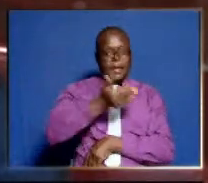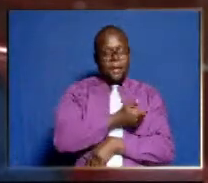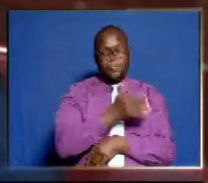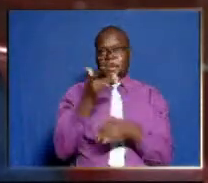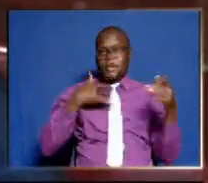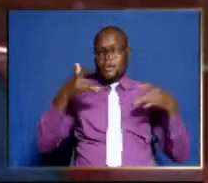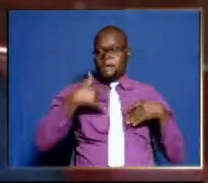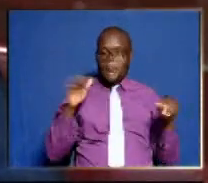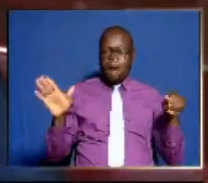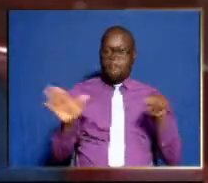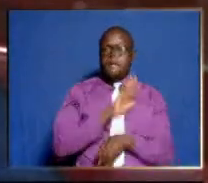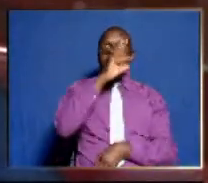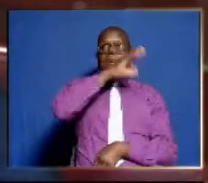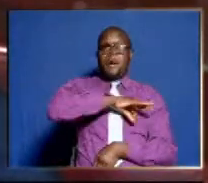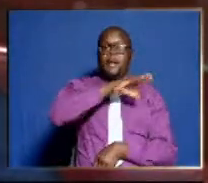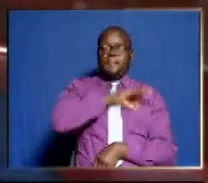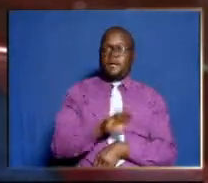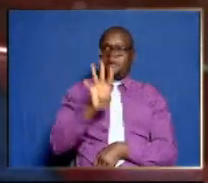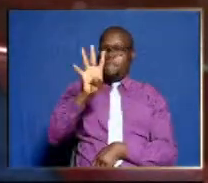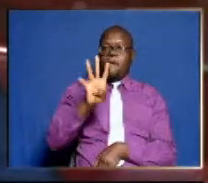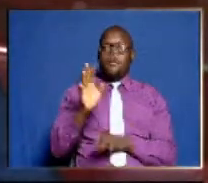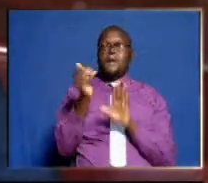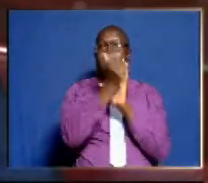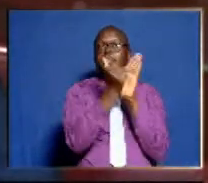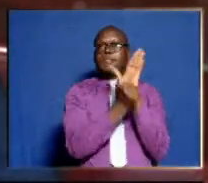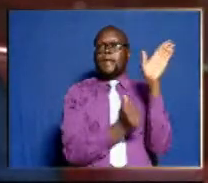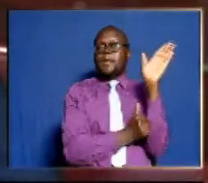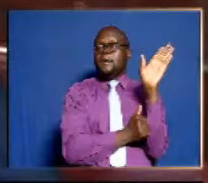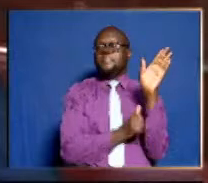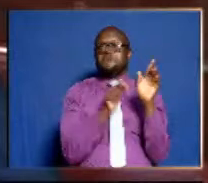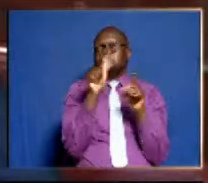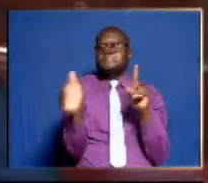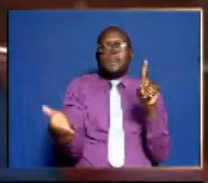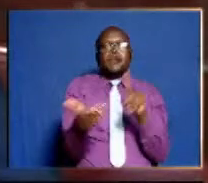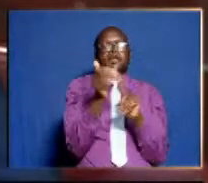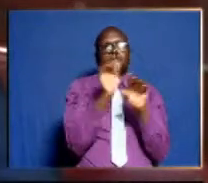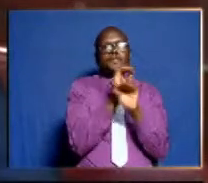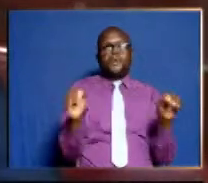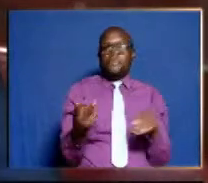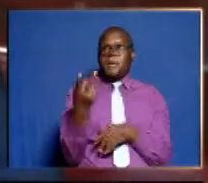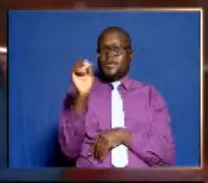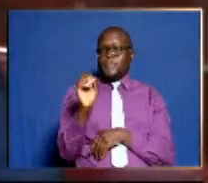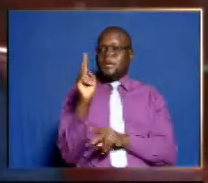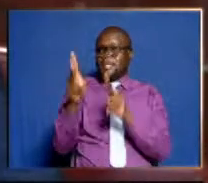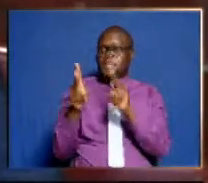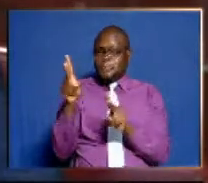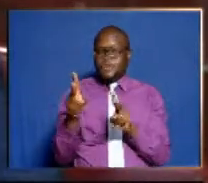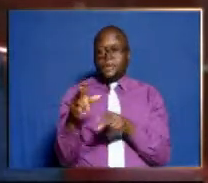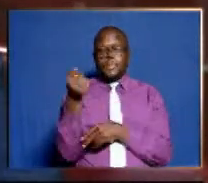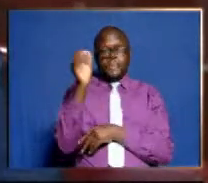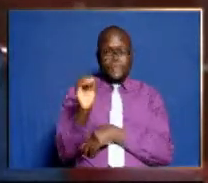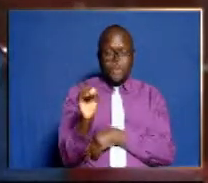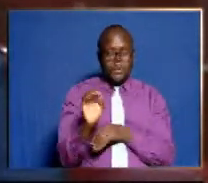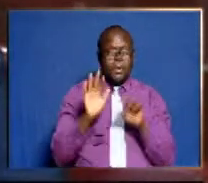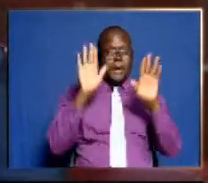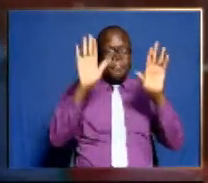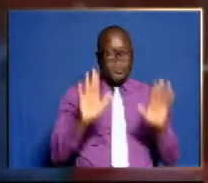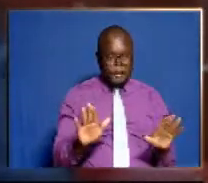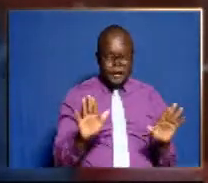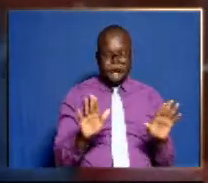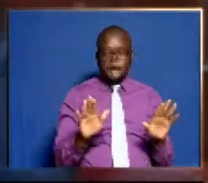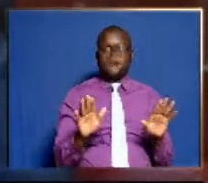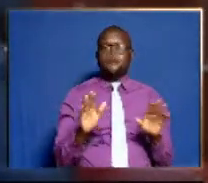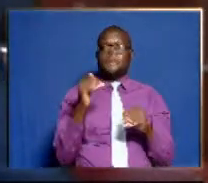full benefits of the Big Four agenda may not be realized by 2022. It is therefore important for